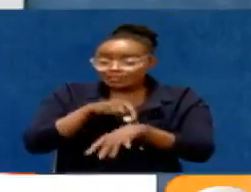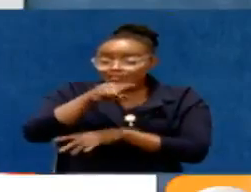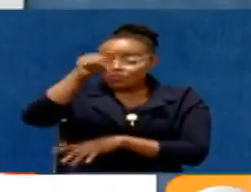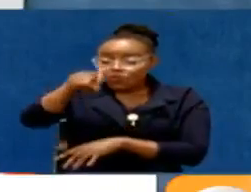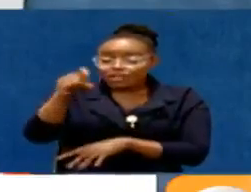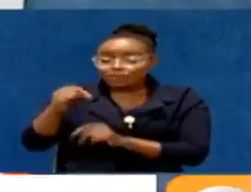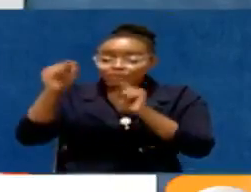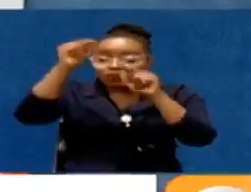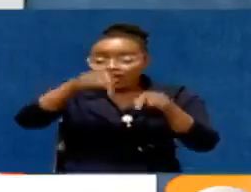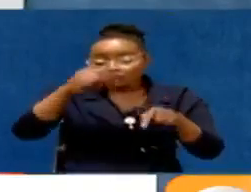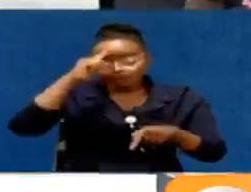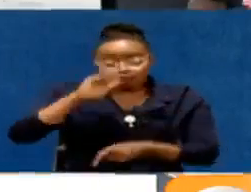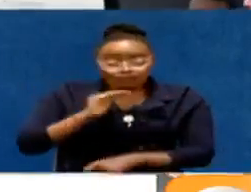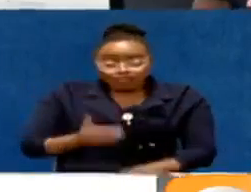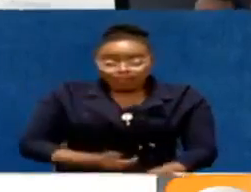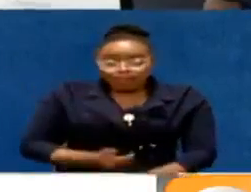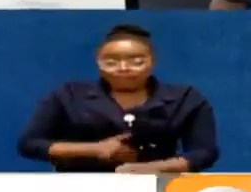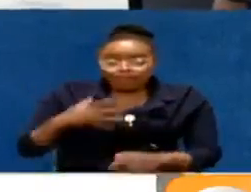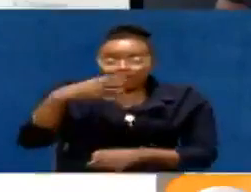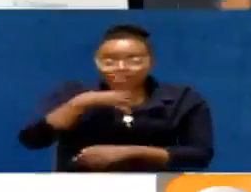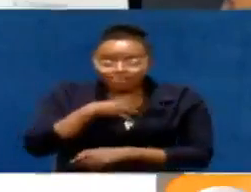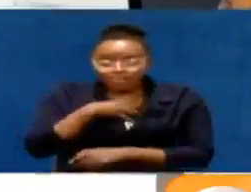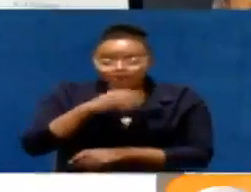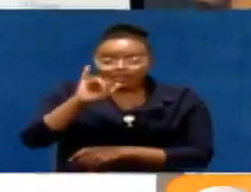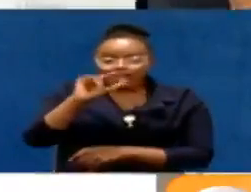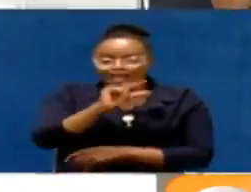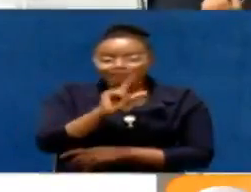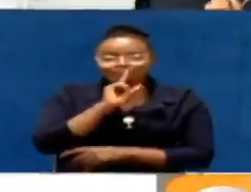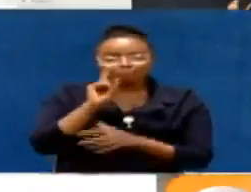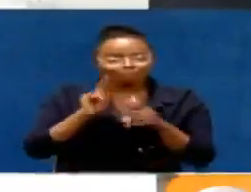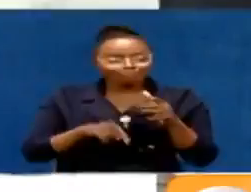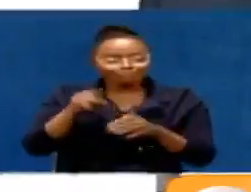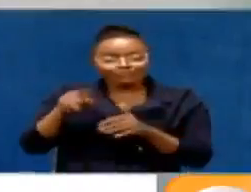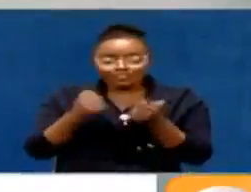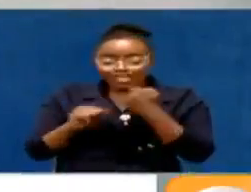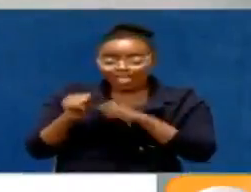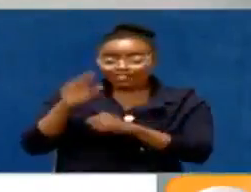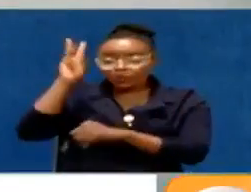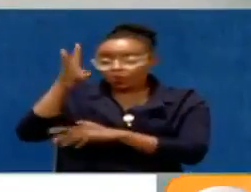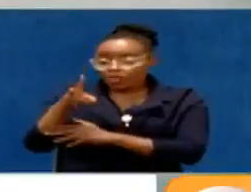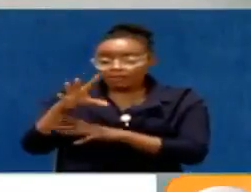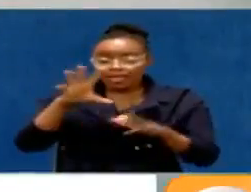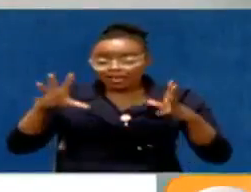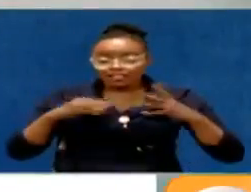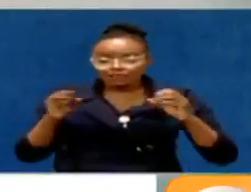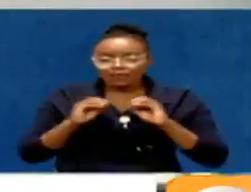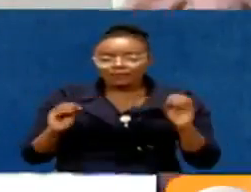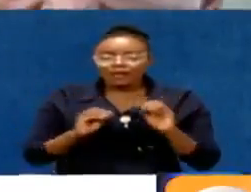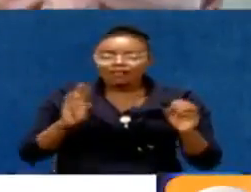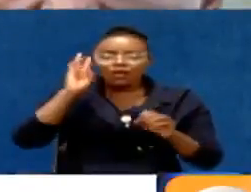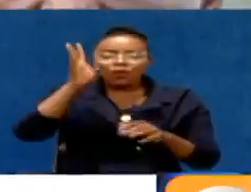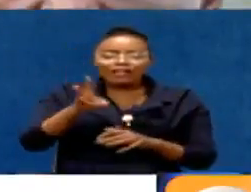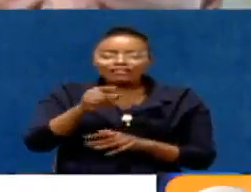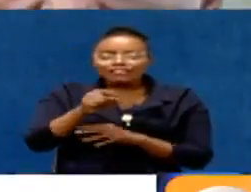was supposed to be on maternity leave. Inspector General Hilary Mutyambai now says such acts shall not be tolerated and will